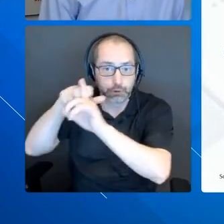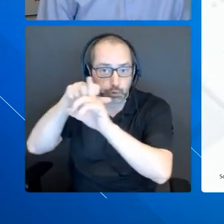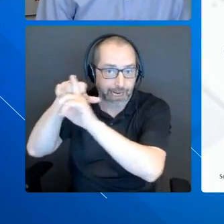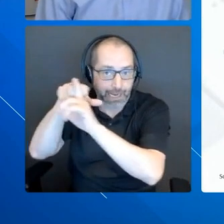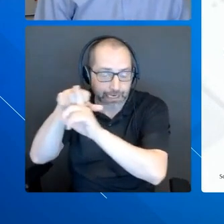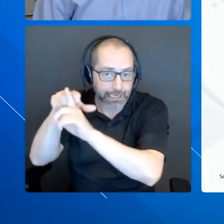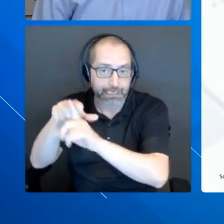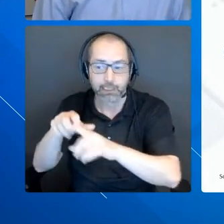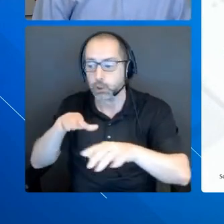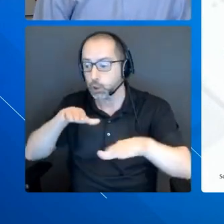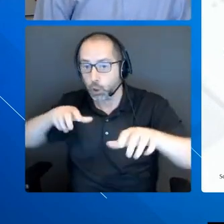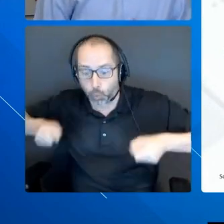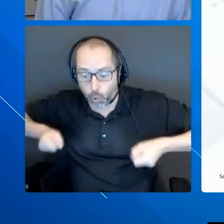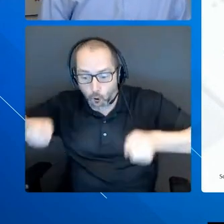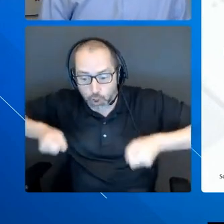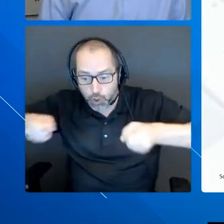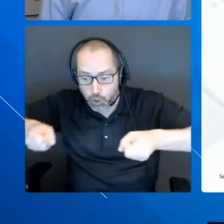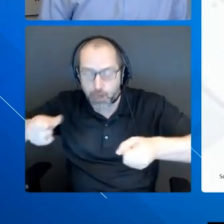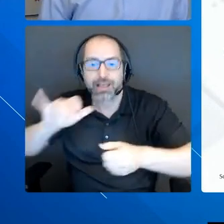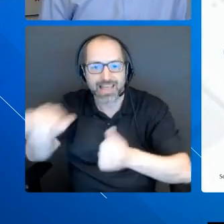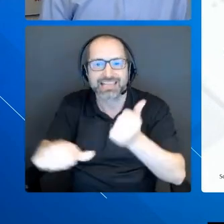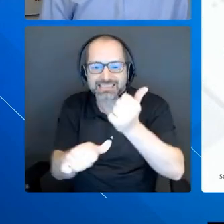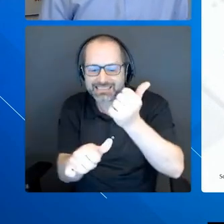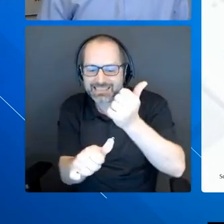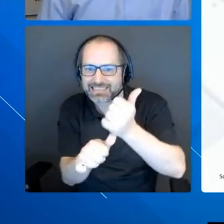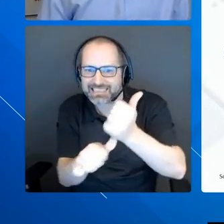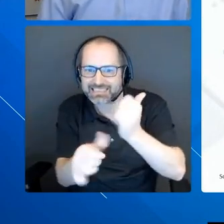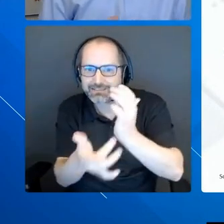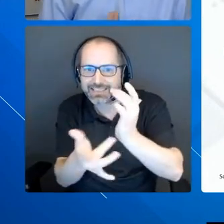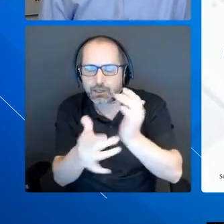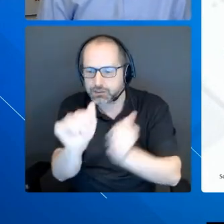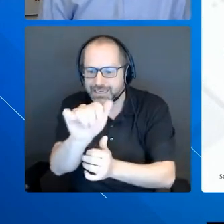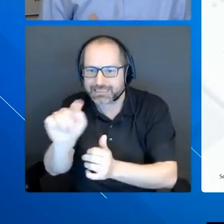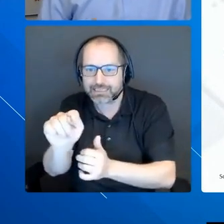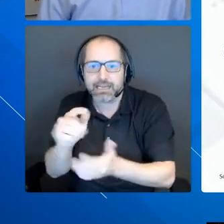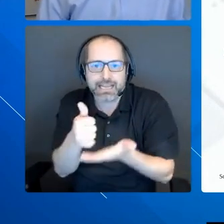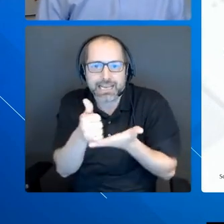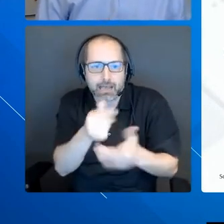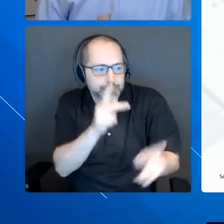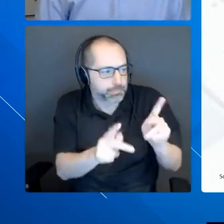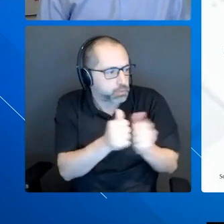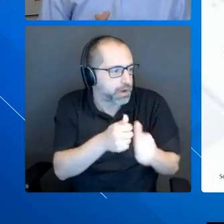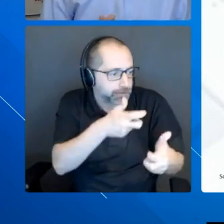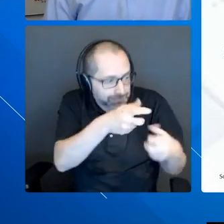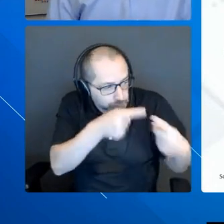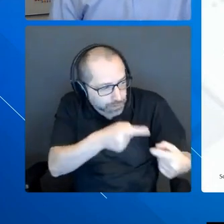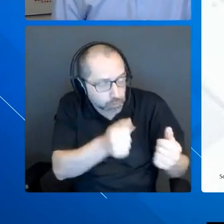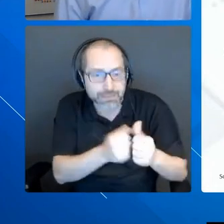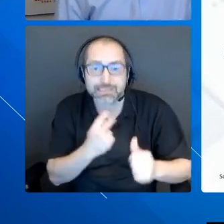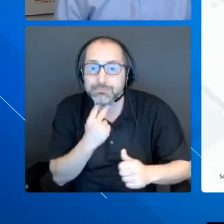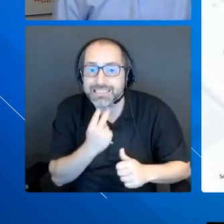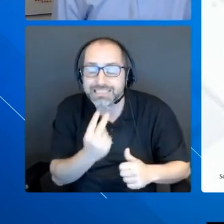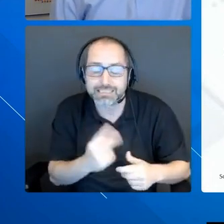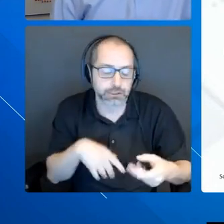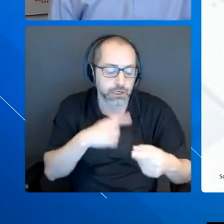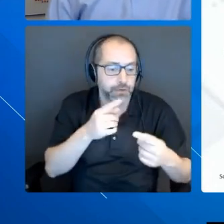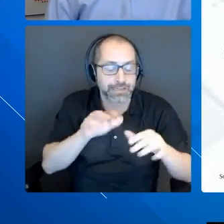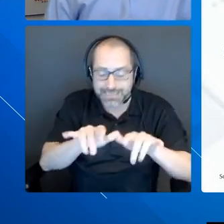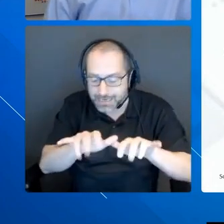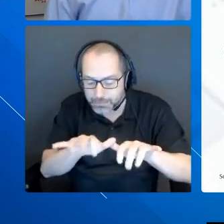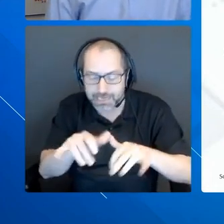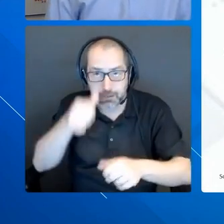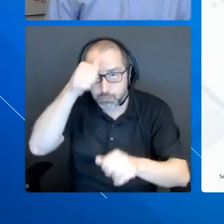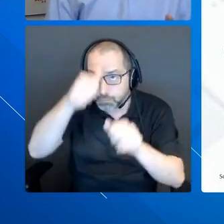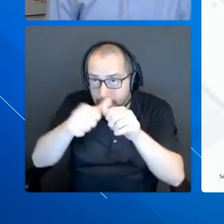of assistive technology. Assistive technology, it helps people who have difficulty speaking, typing, writing,